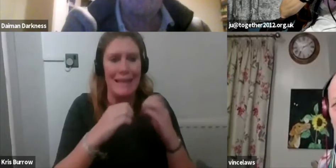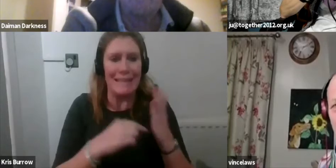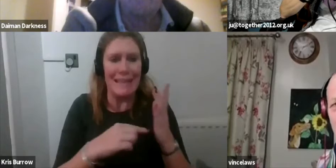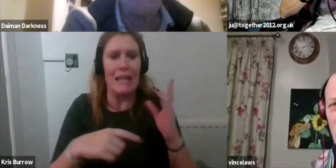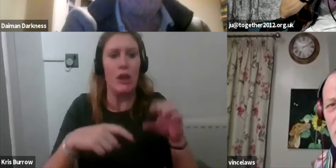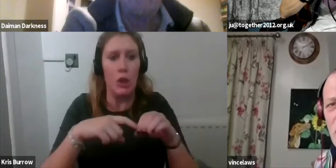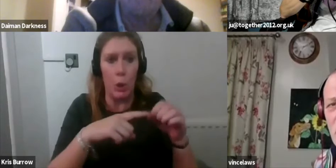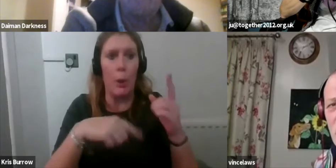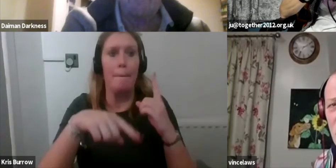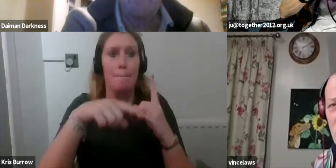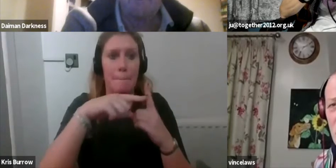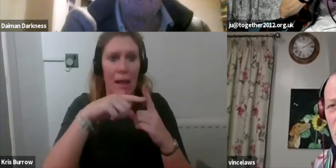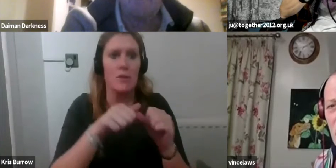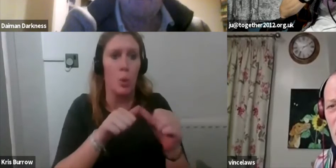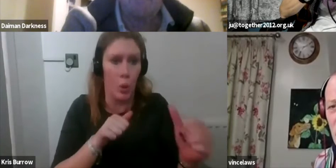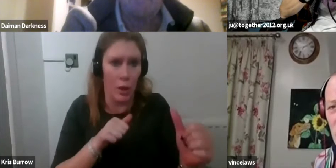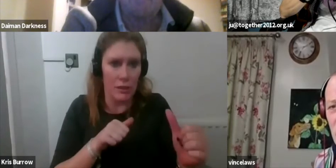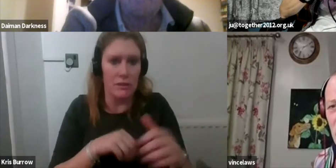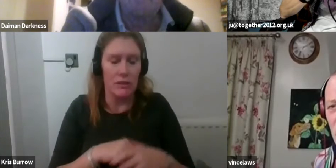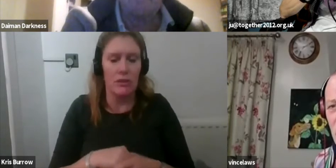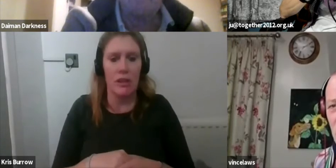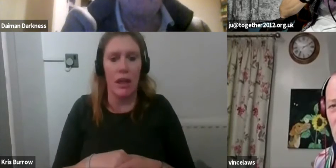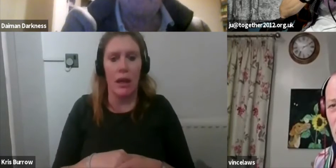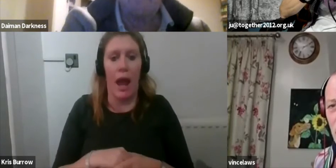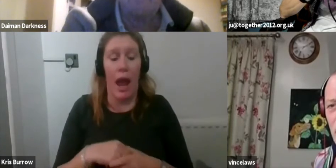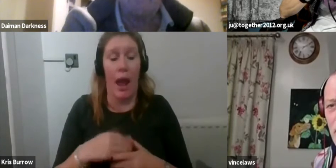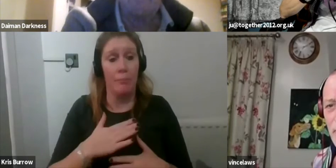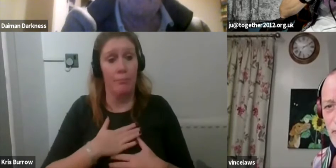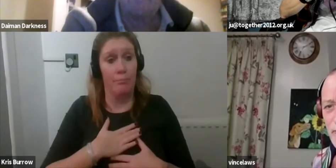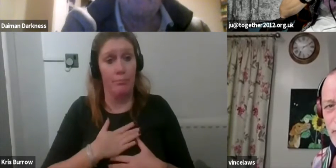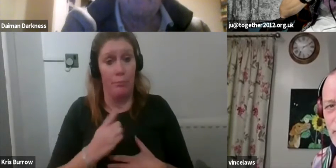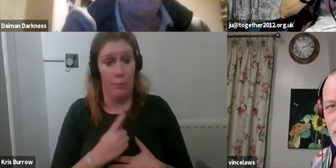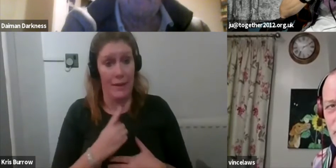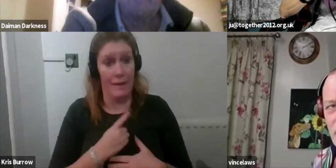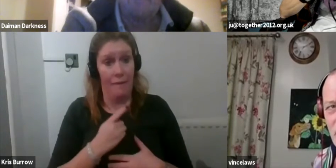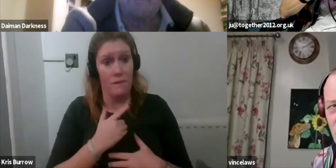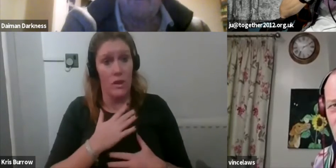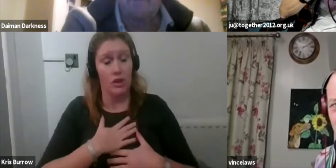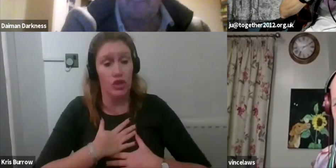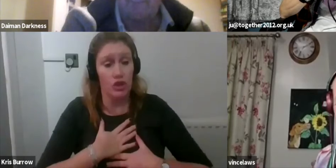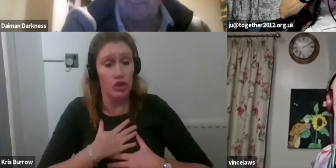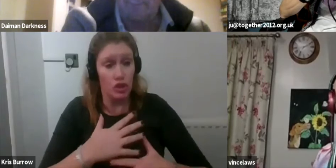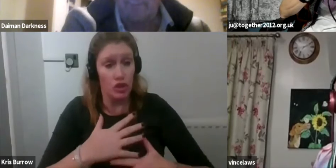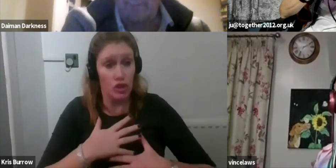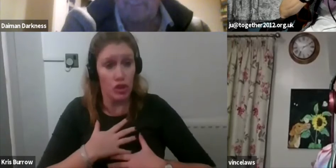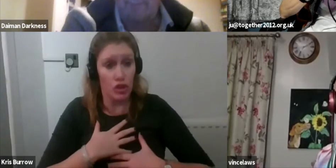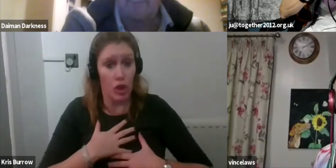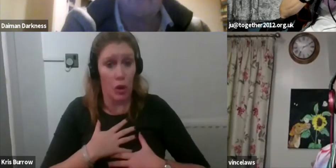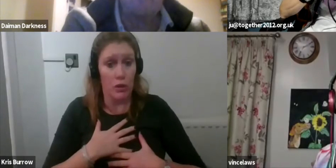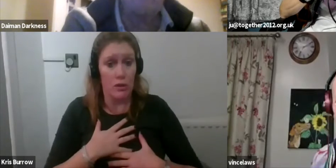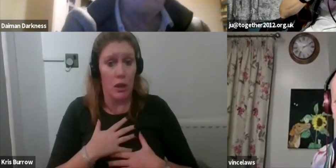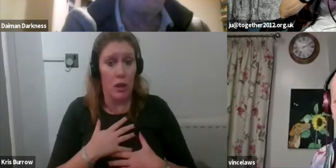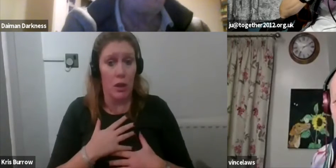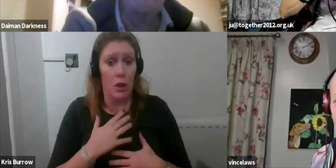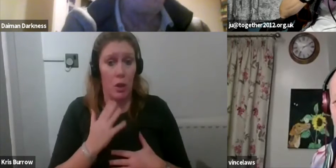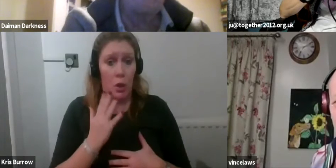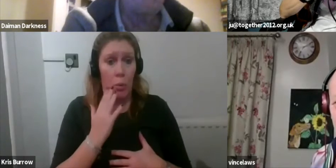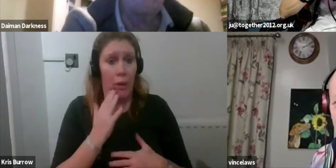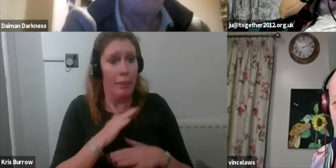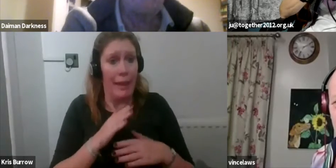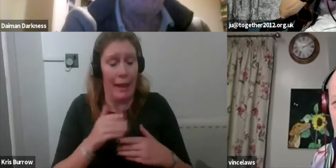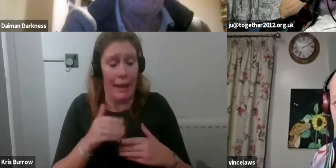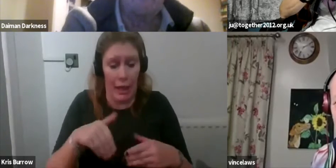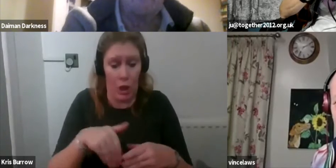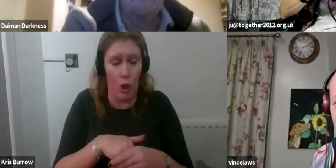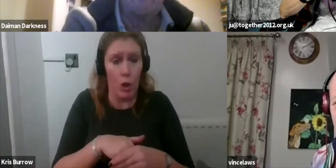major, well, probably the major disability charity was being formed to be told that they weren't including the right